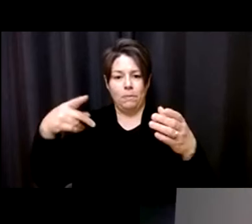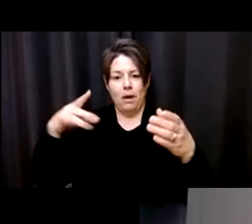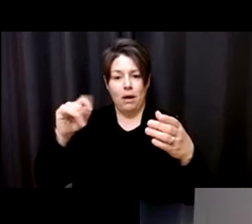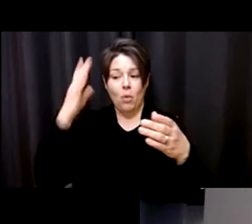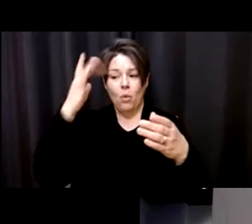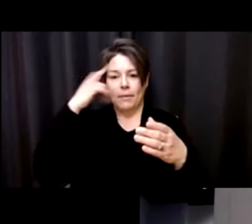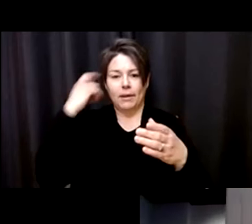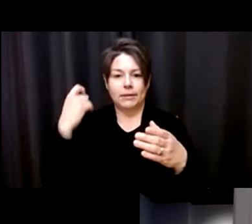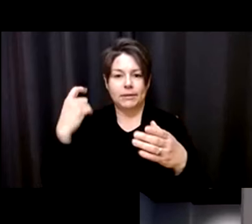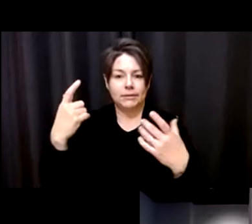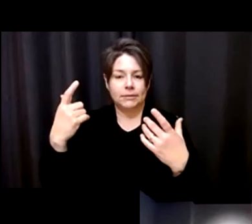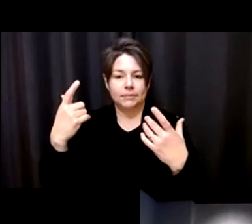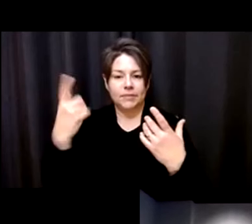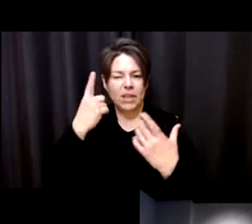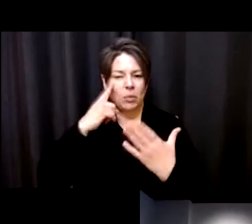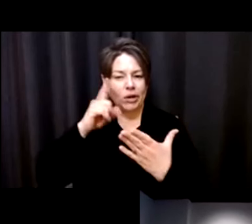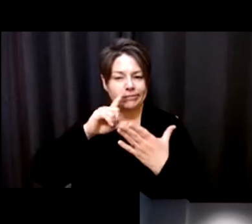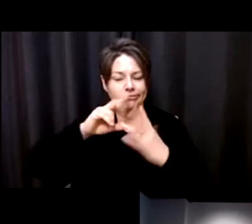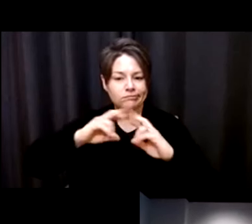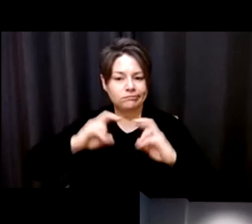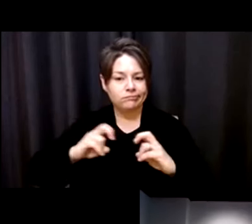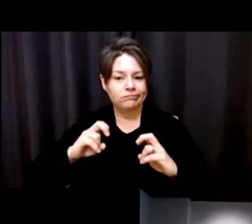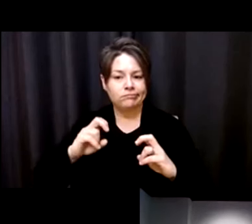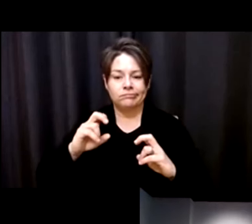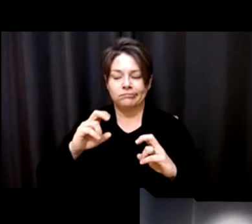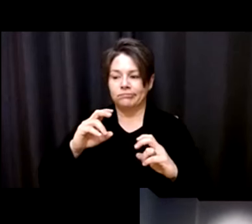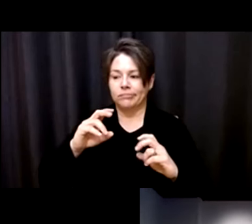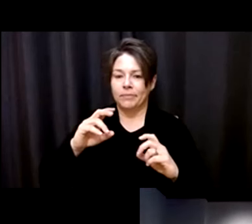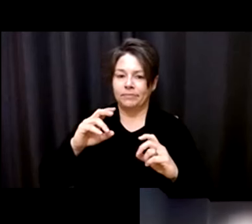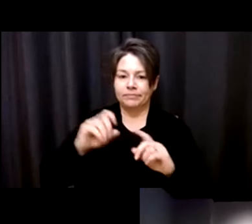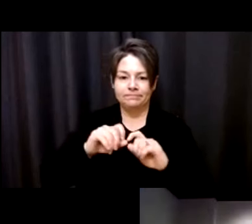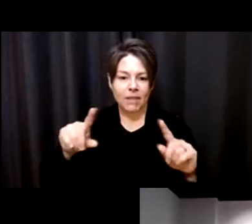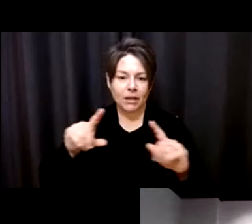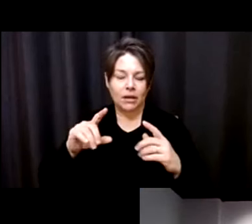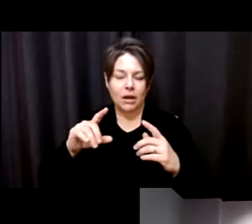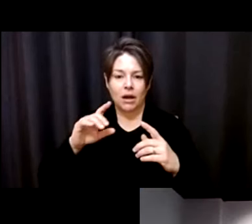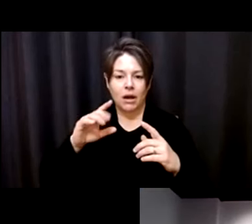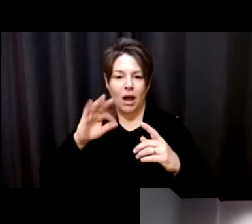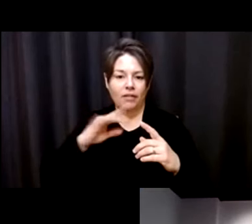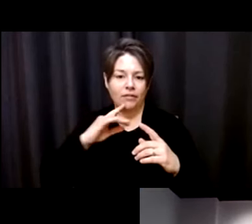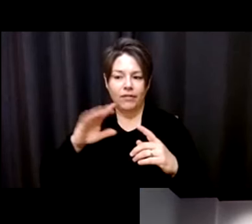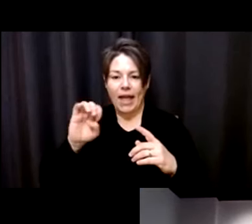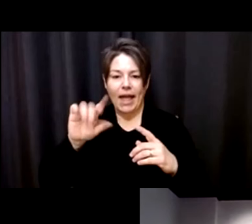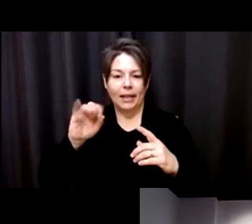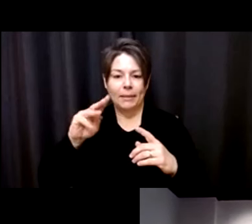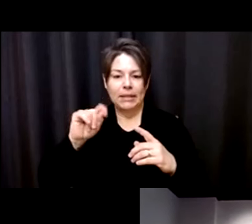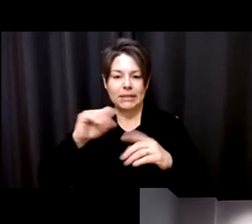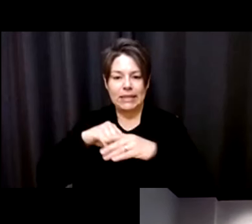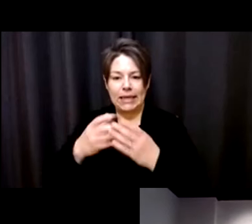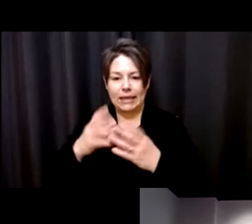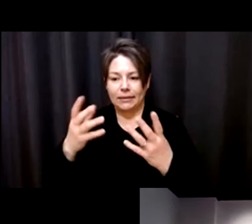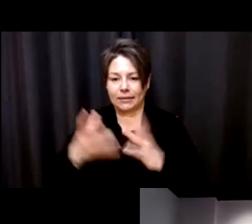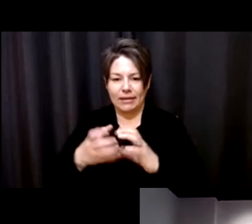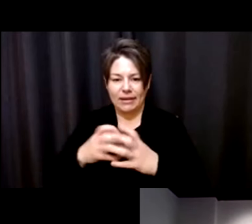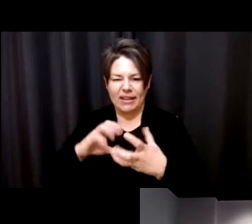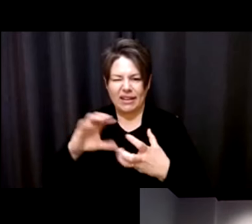a analysis of the distribution of the elements in the clay body, and they could tell that the way it was